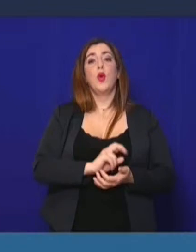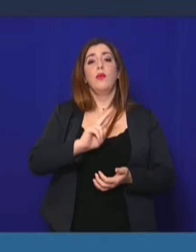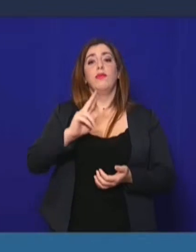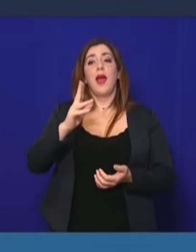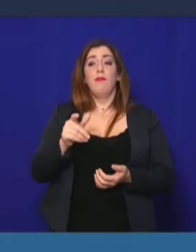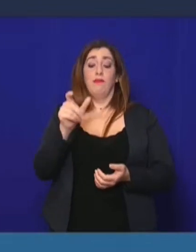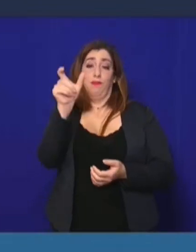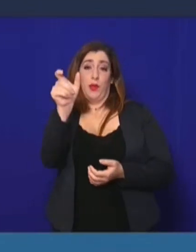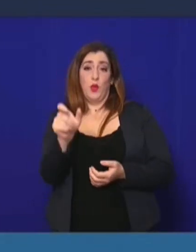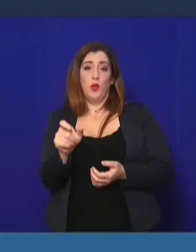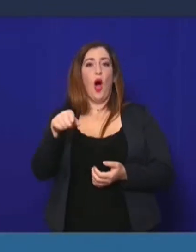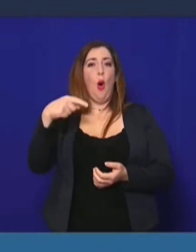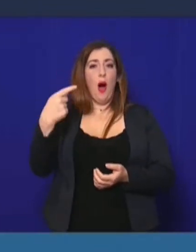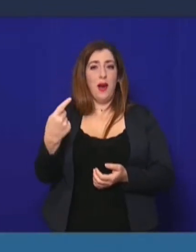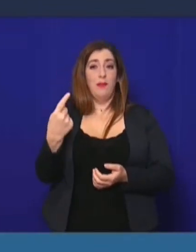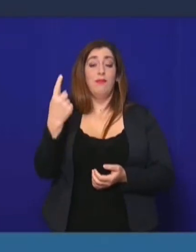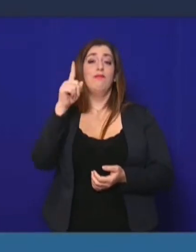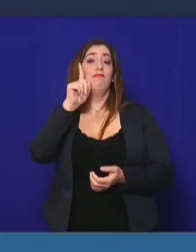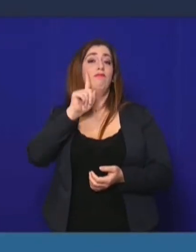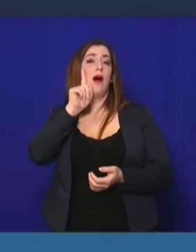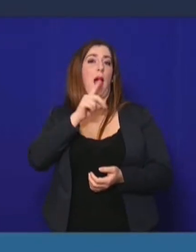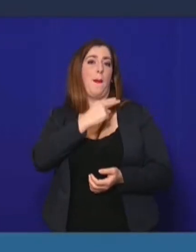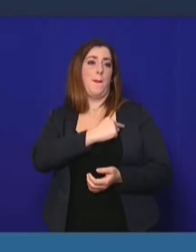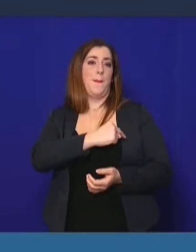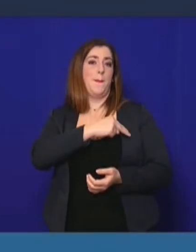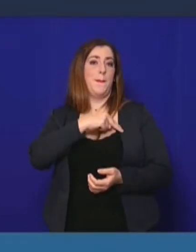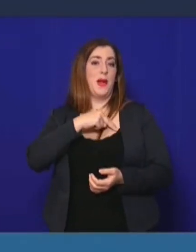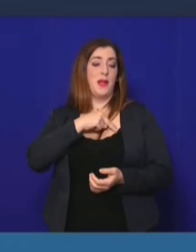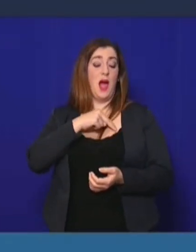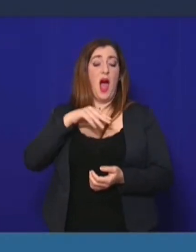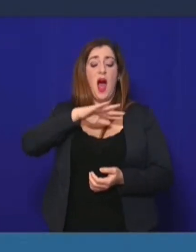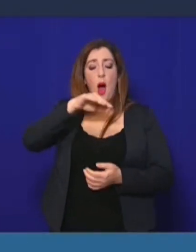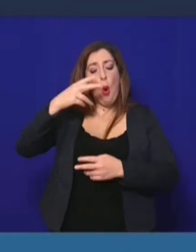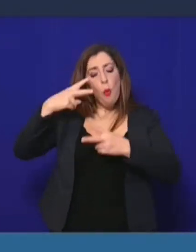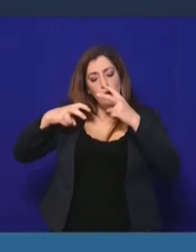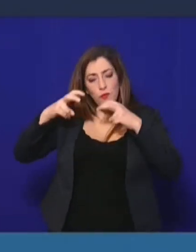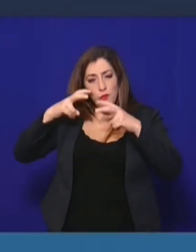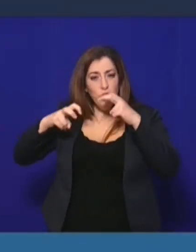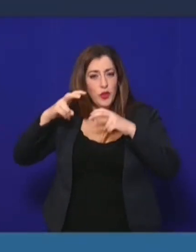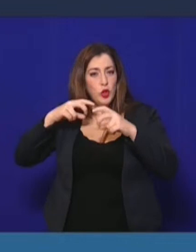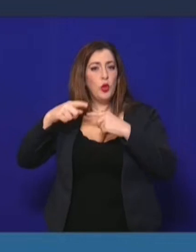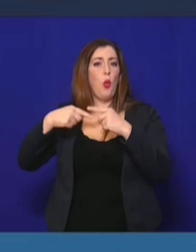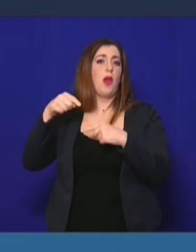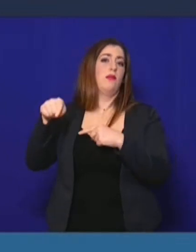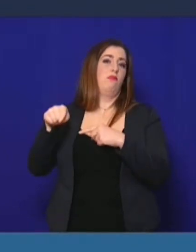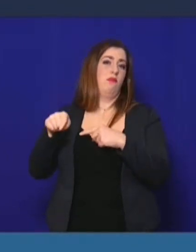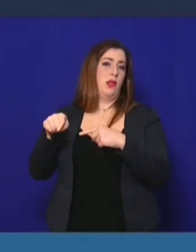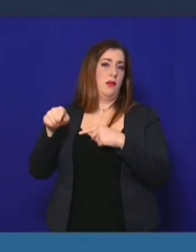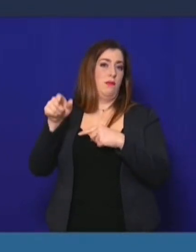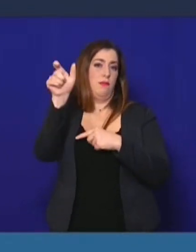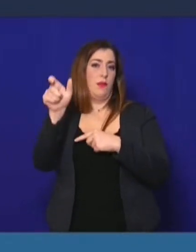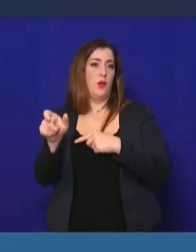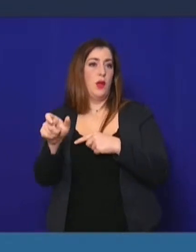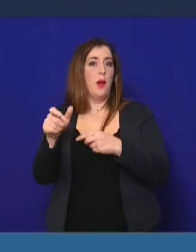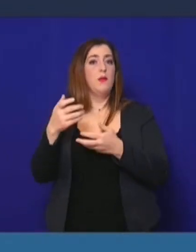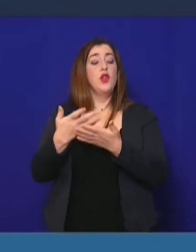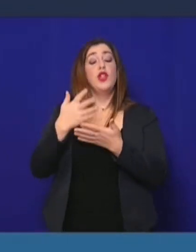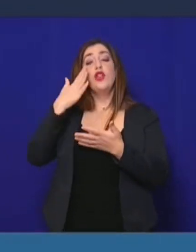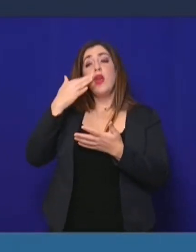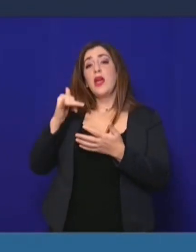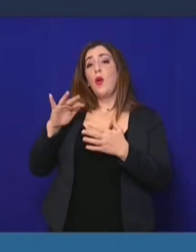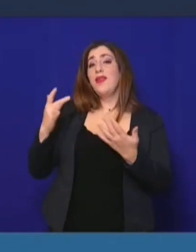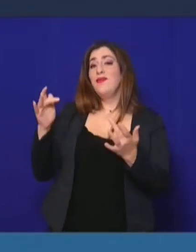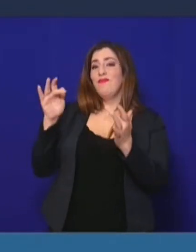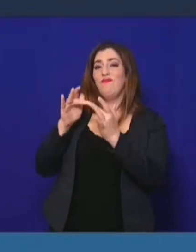f'kwarantina li hija ta' Maltija, però aħna għadna qegħdin ninvestigaw dan il-każ ħalli jkollna aktar informazzjoni ħanraw hemm xi linkage